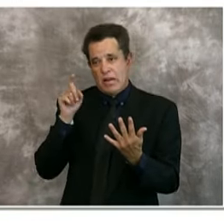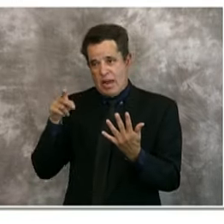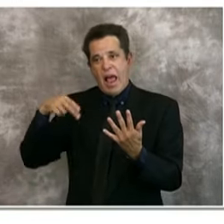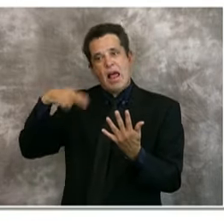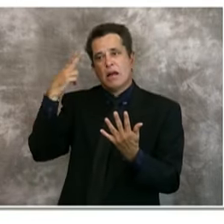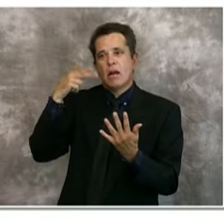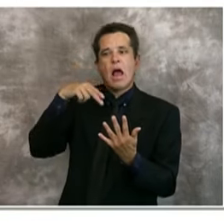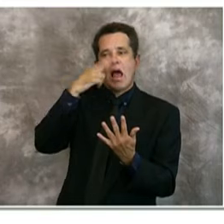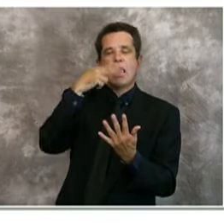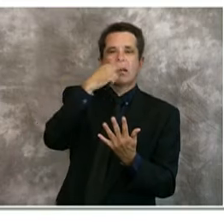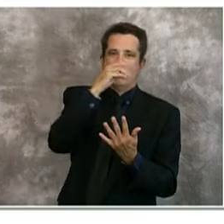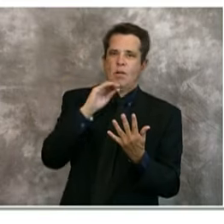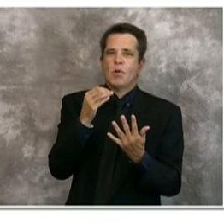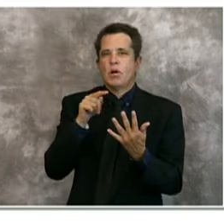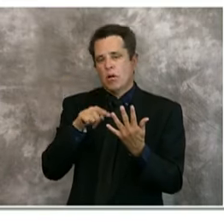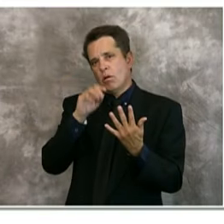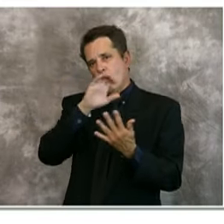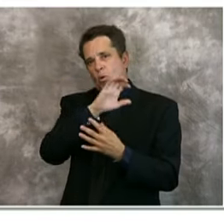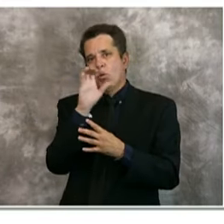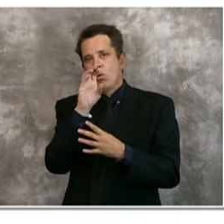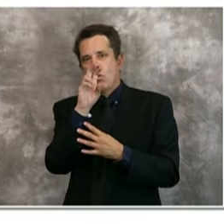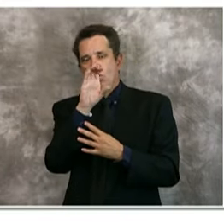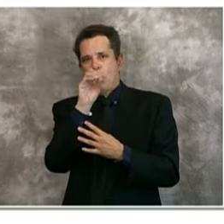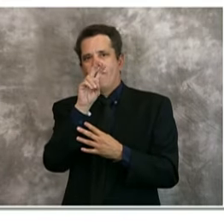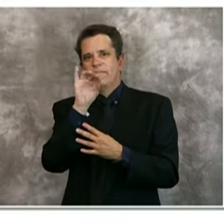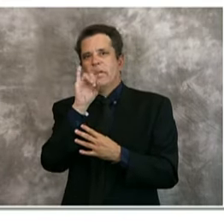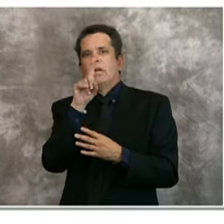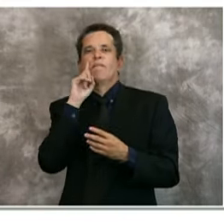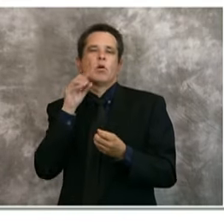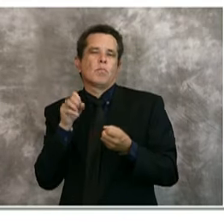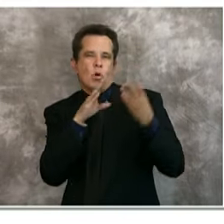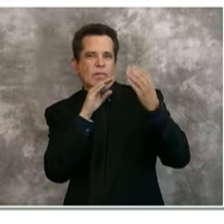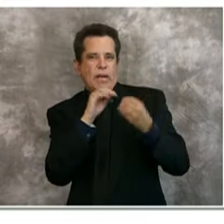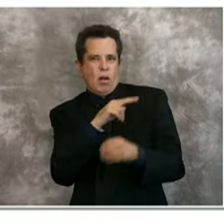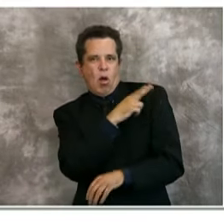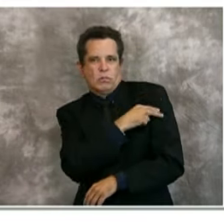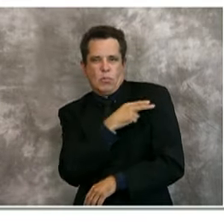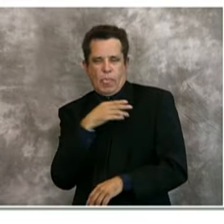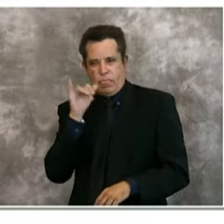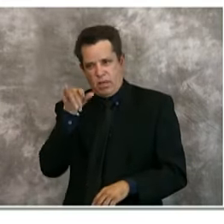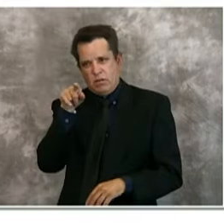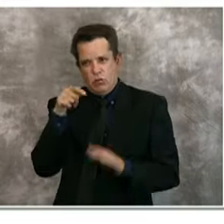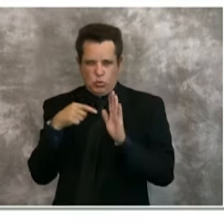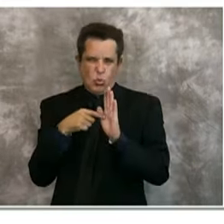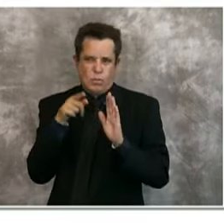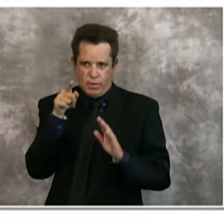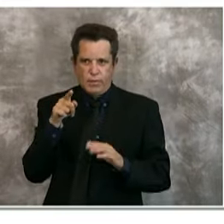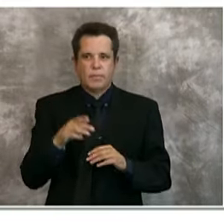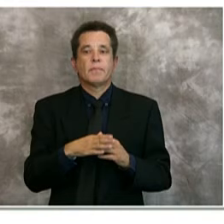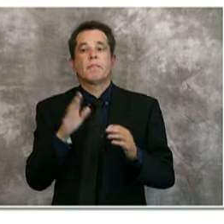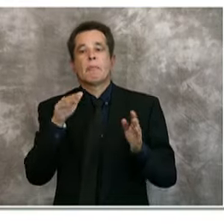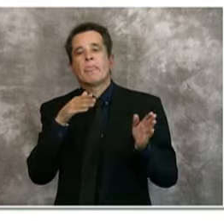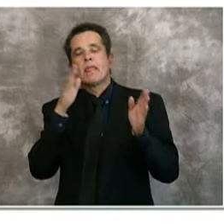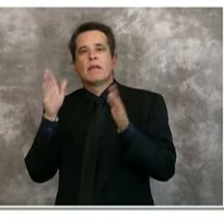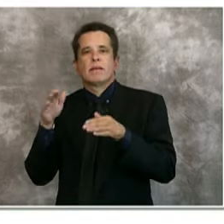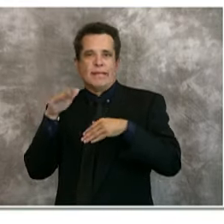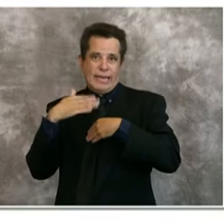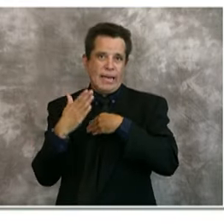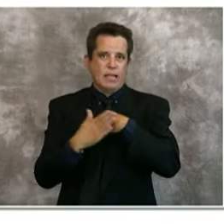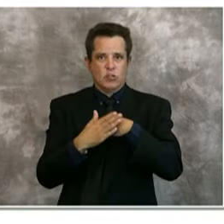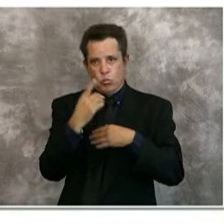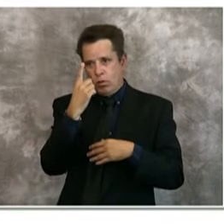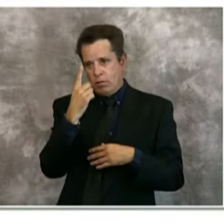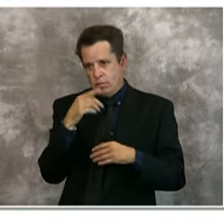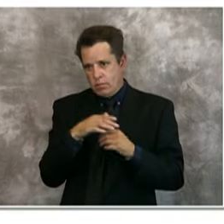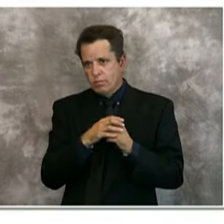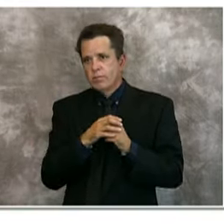highest number of COVID-19 related hospitalizations. In the next slide, on